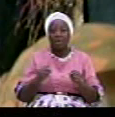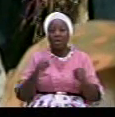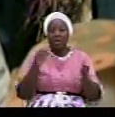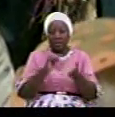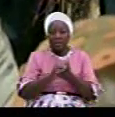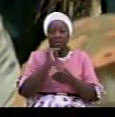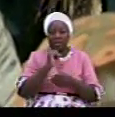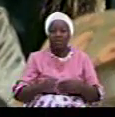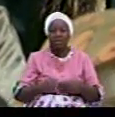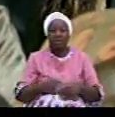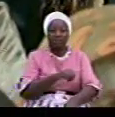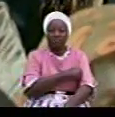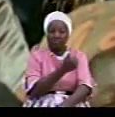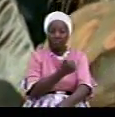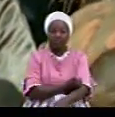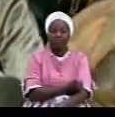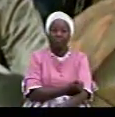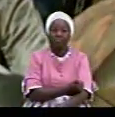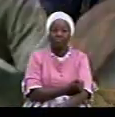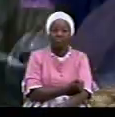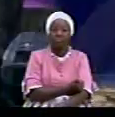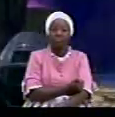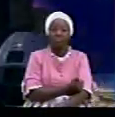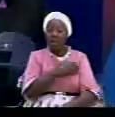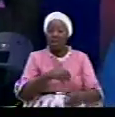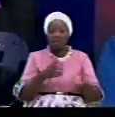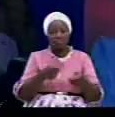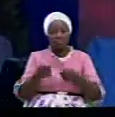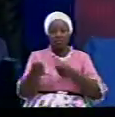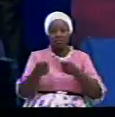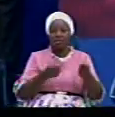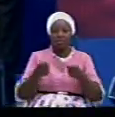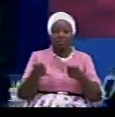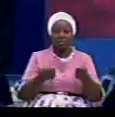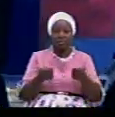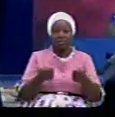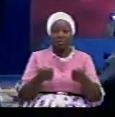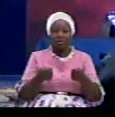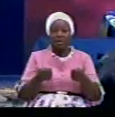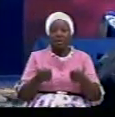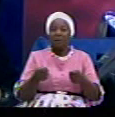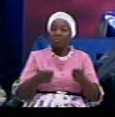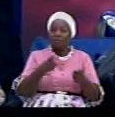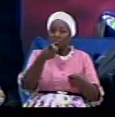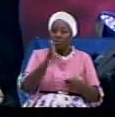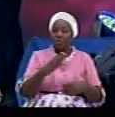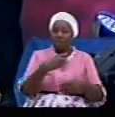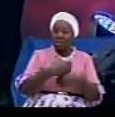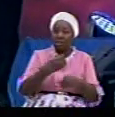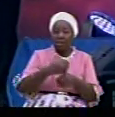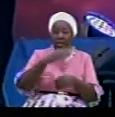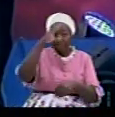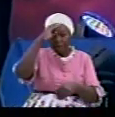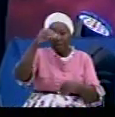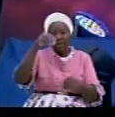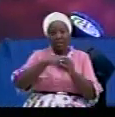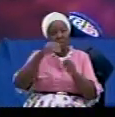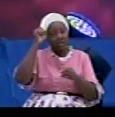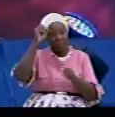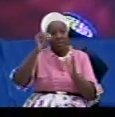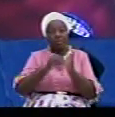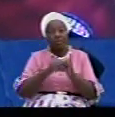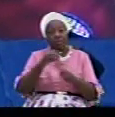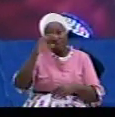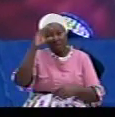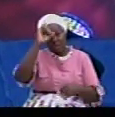dominion. God created man in his own image. In the image of